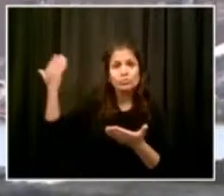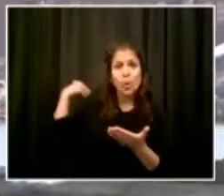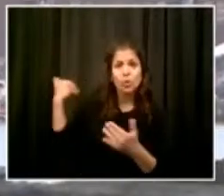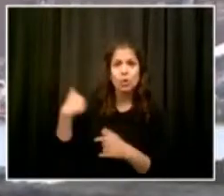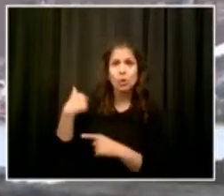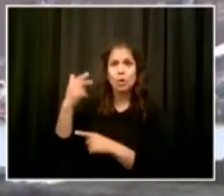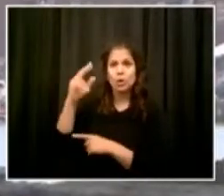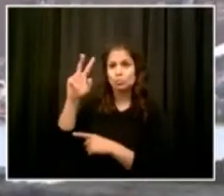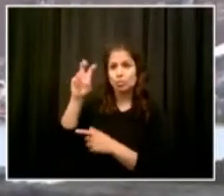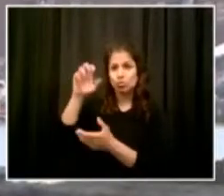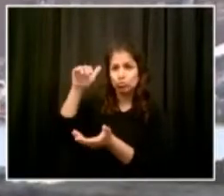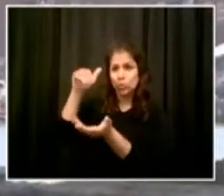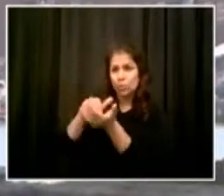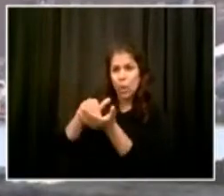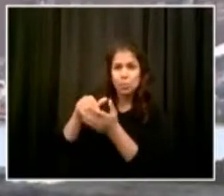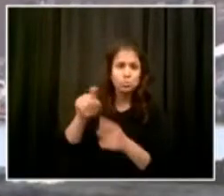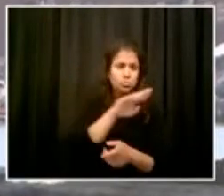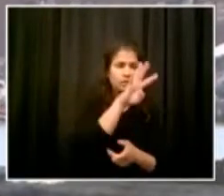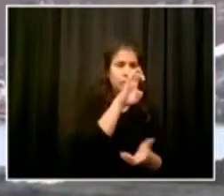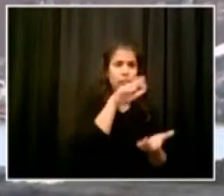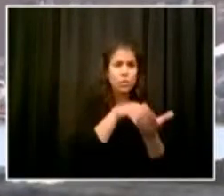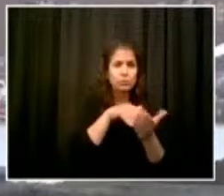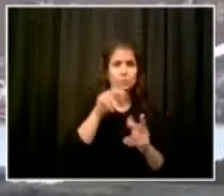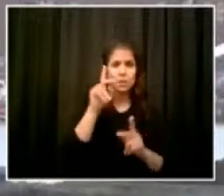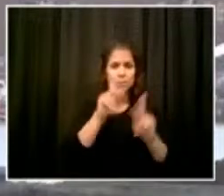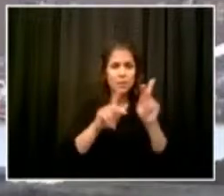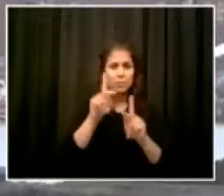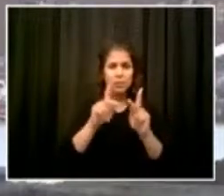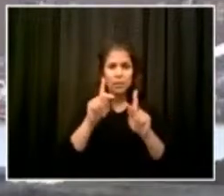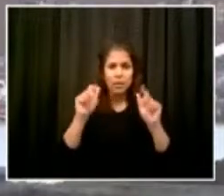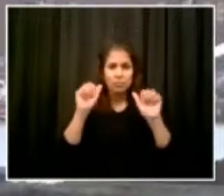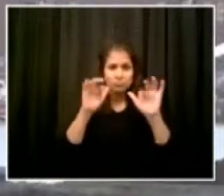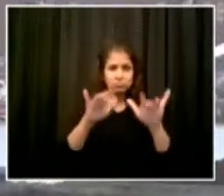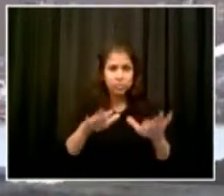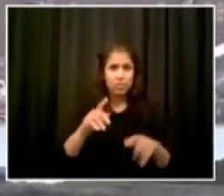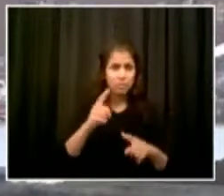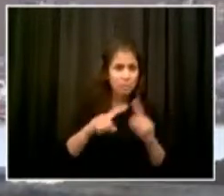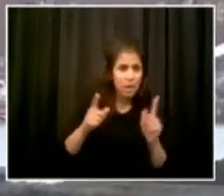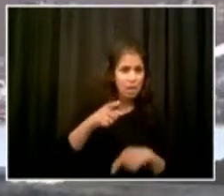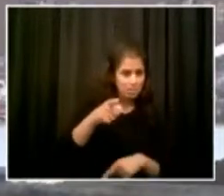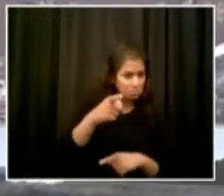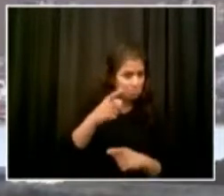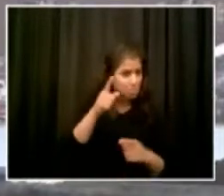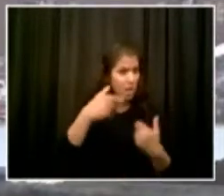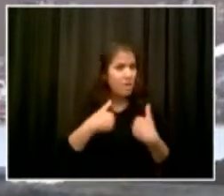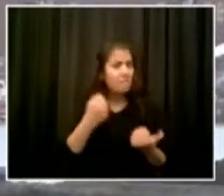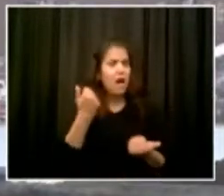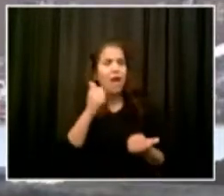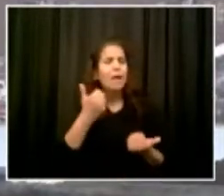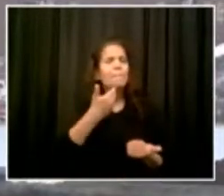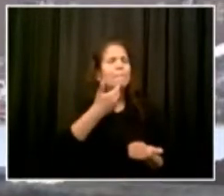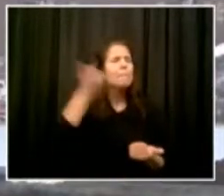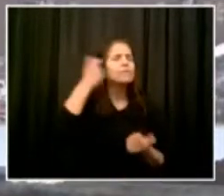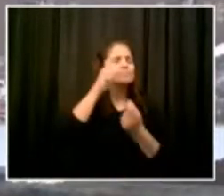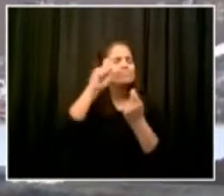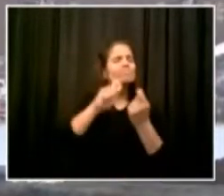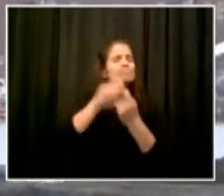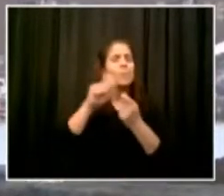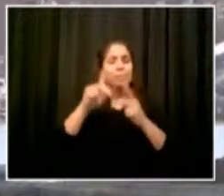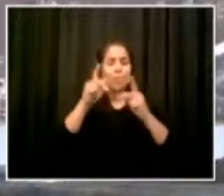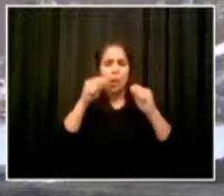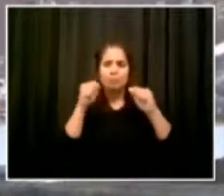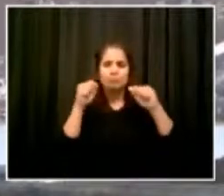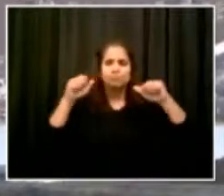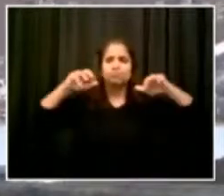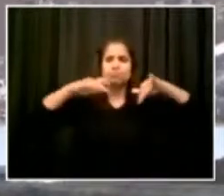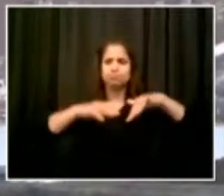week? And my other question has to do along with that. What do you have to say to those New Yorkers? Because I've heard from so many of them in the last couple of weeks. I'm not taking the subway.